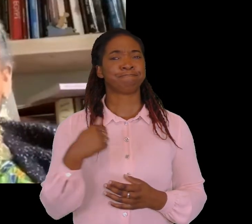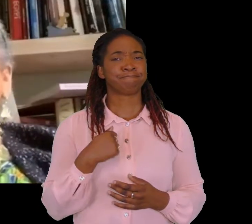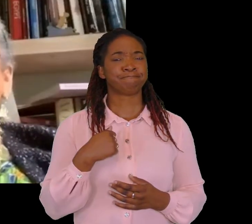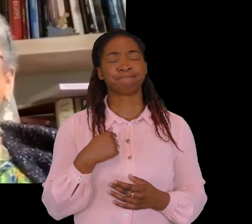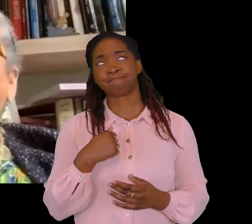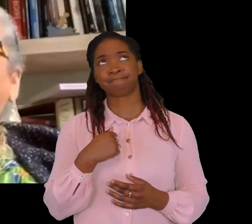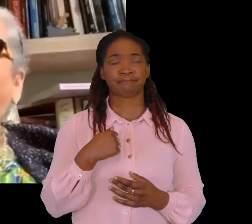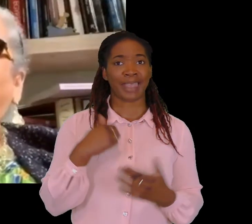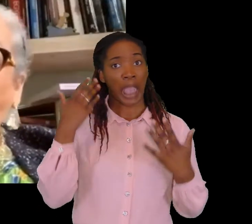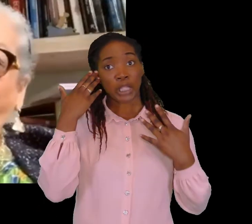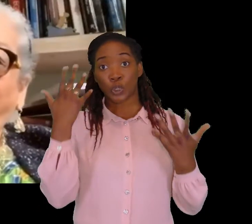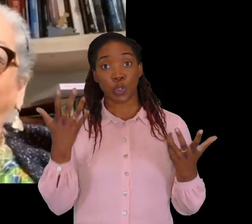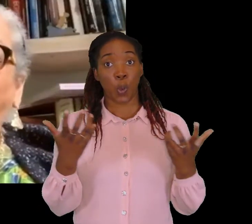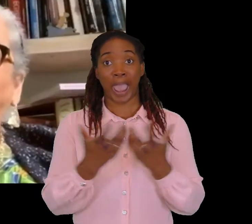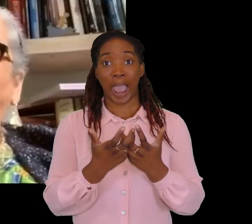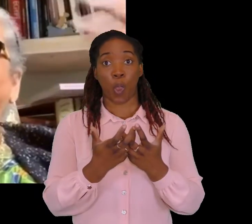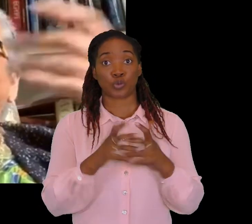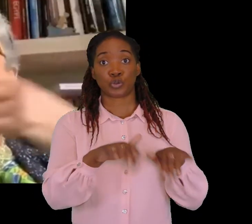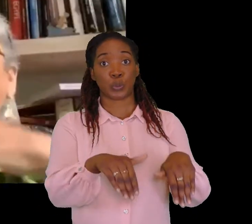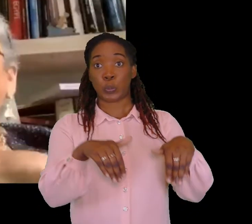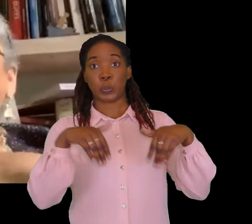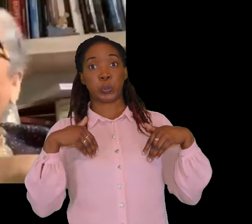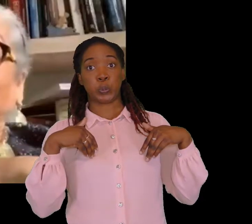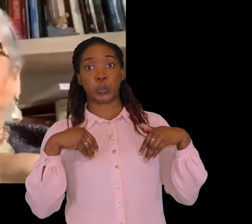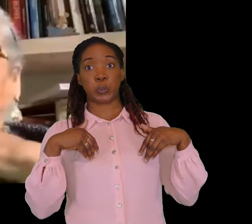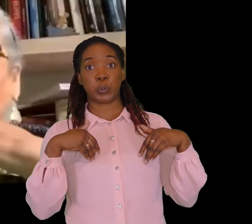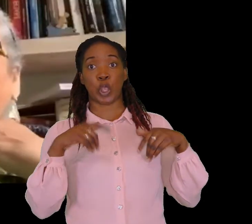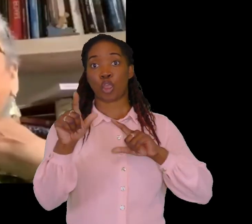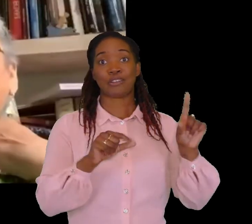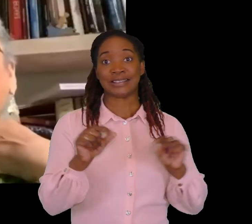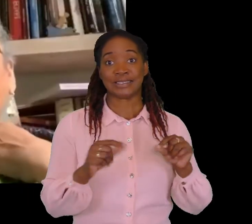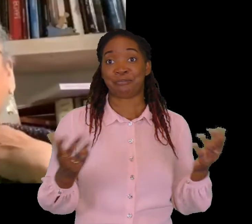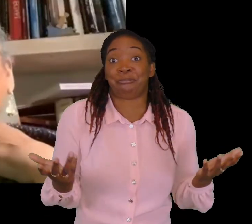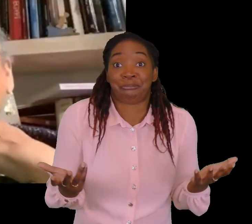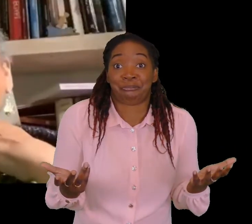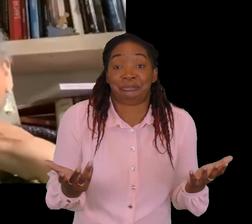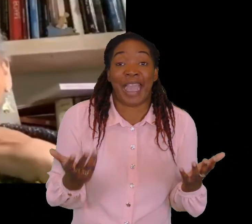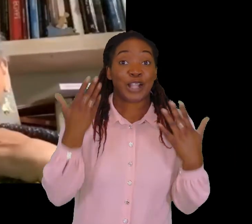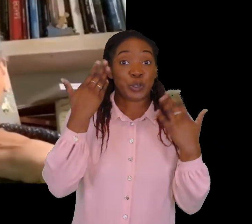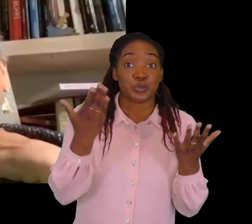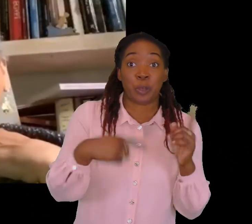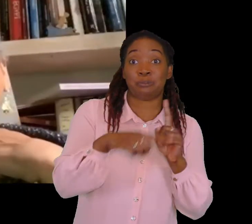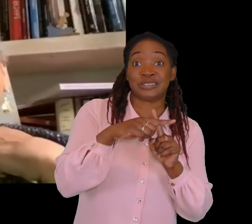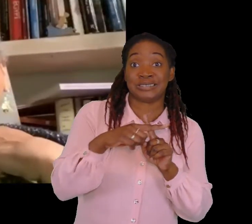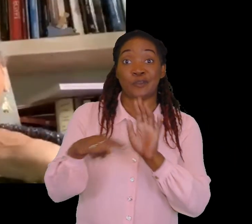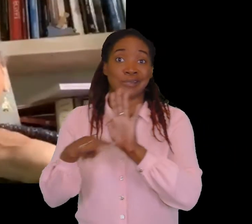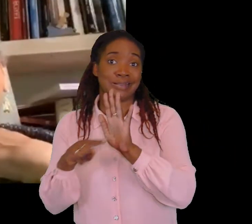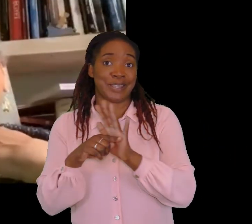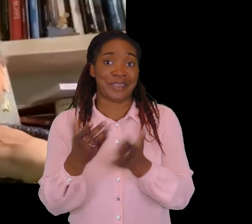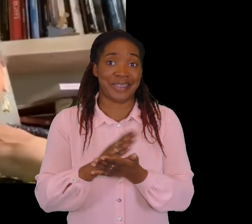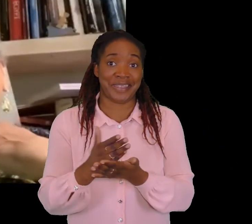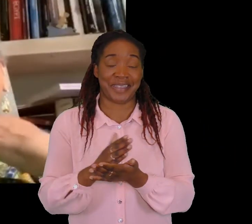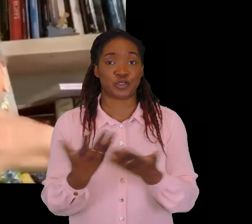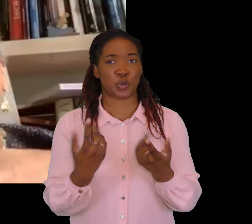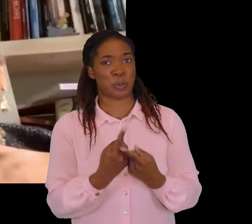don't know how not to get involved, and which for good or ill. And so if